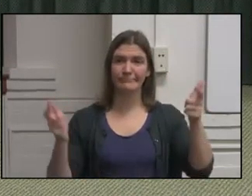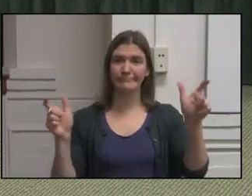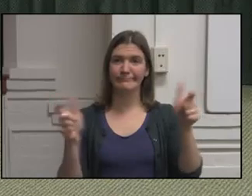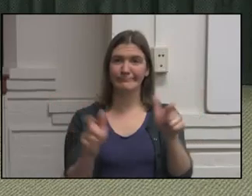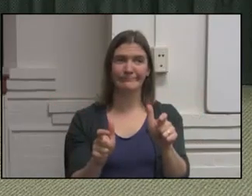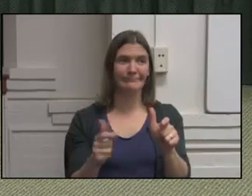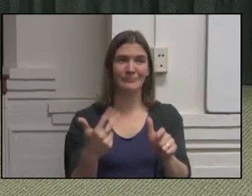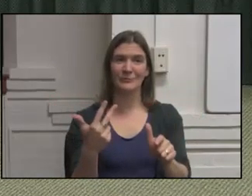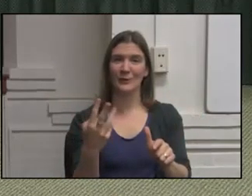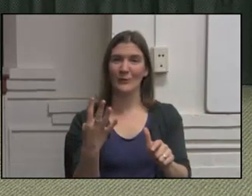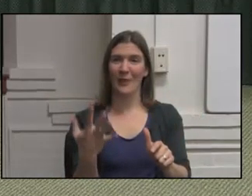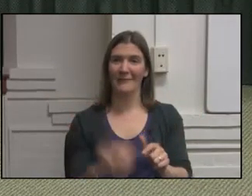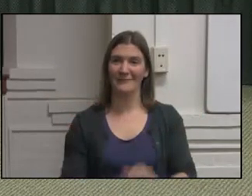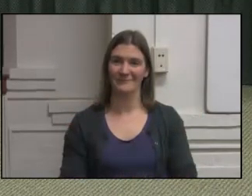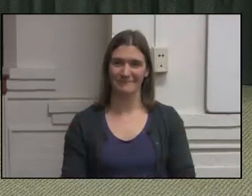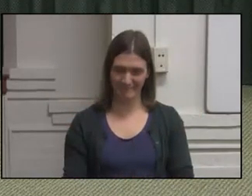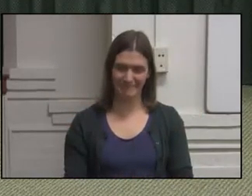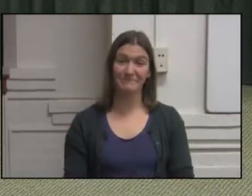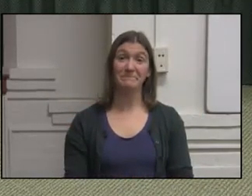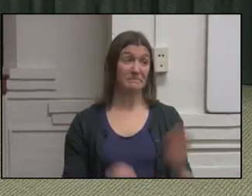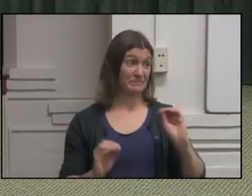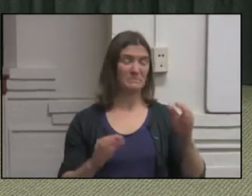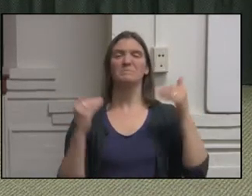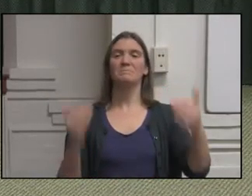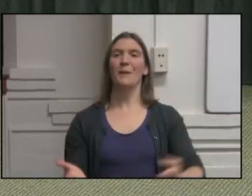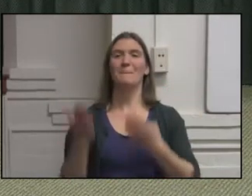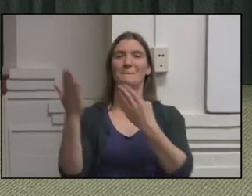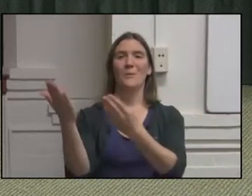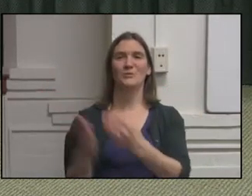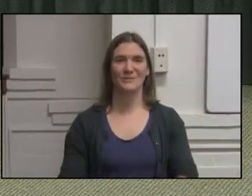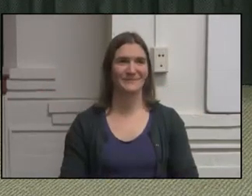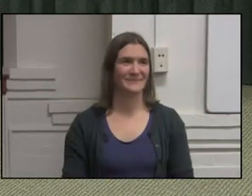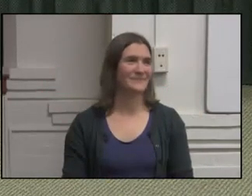All right. Seeing none, I would entertain a motion.